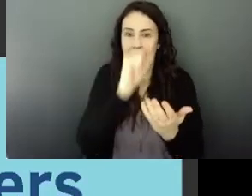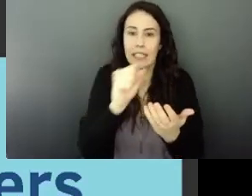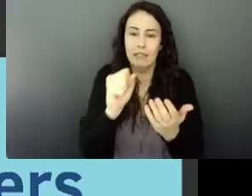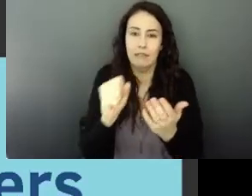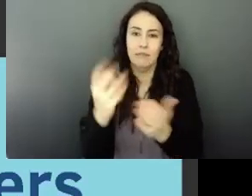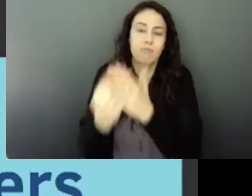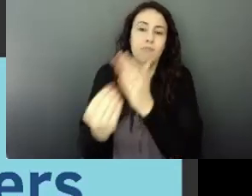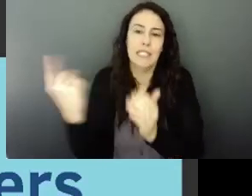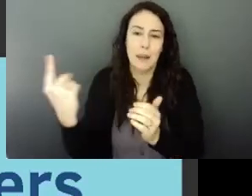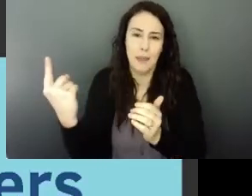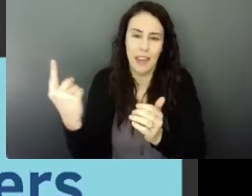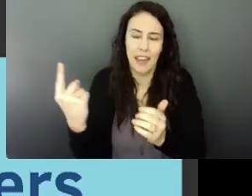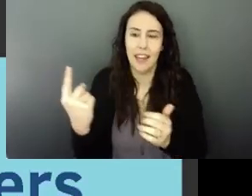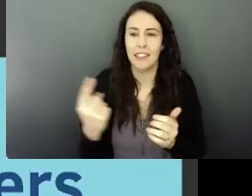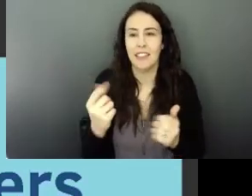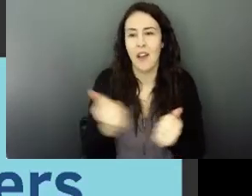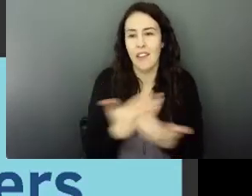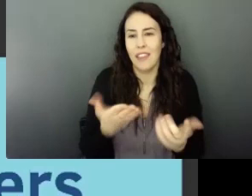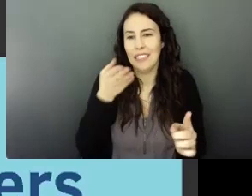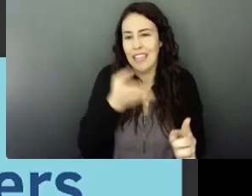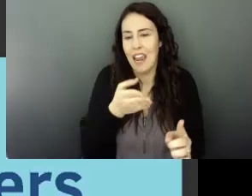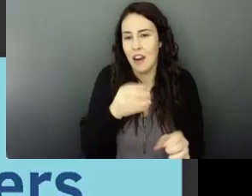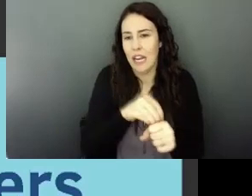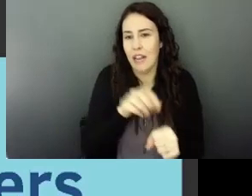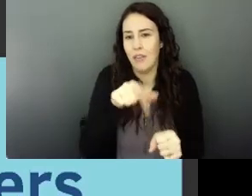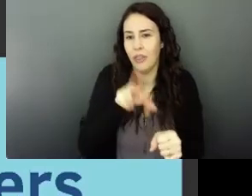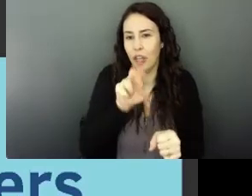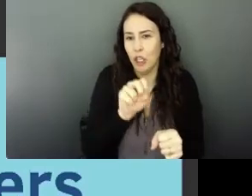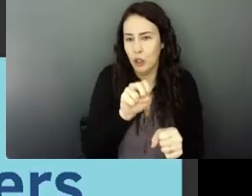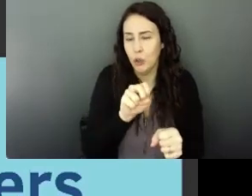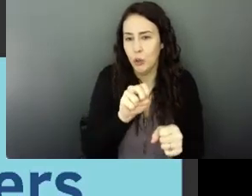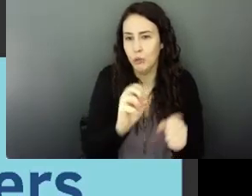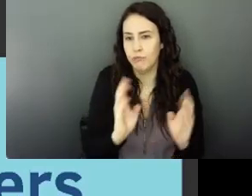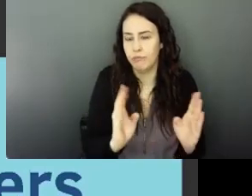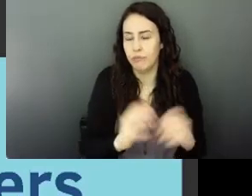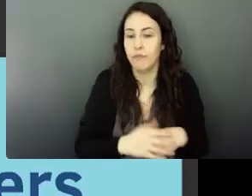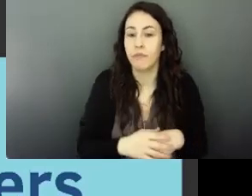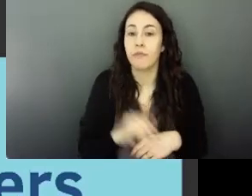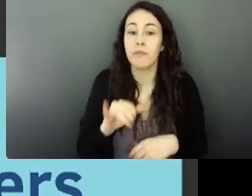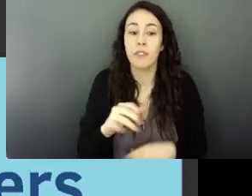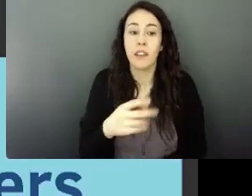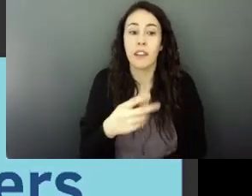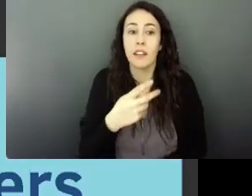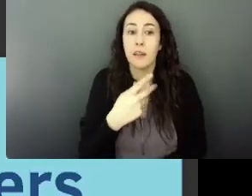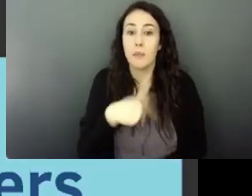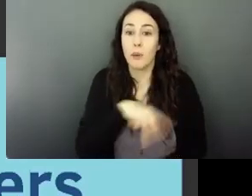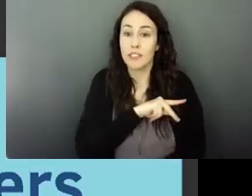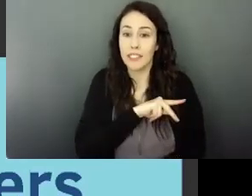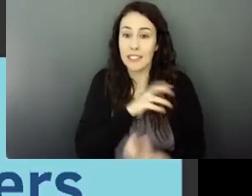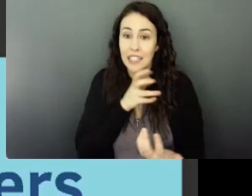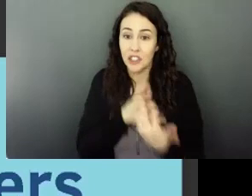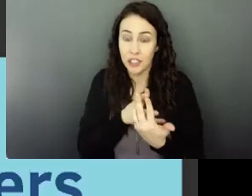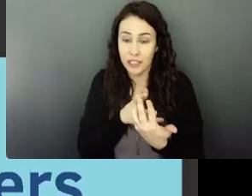queue. So the personalization is wonderful for the students as well.